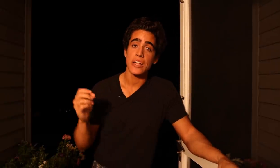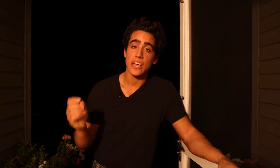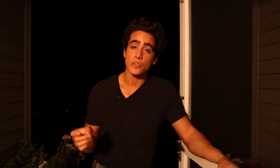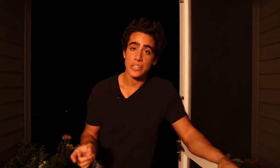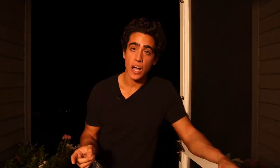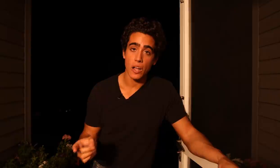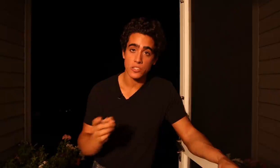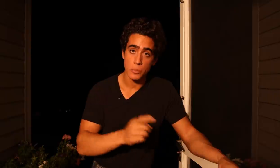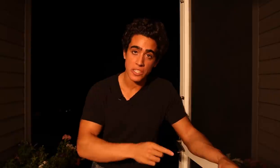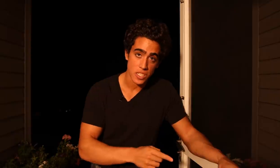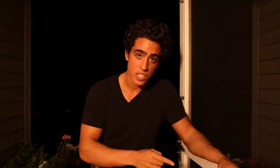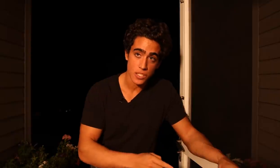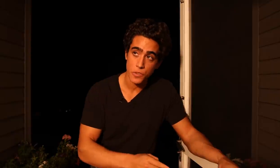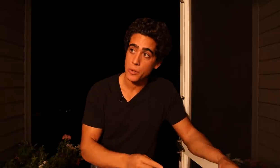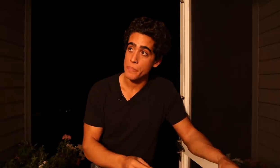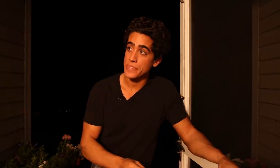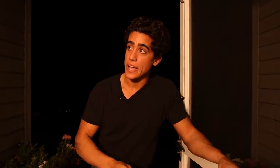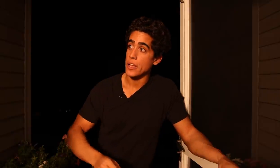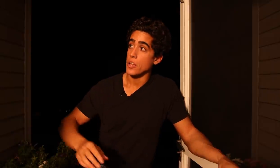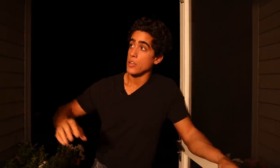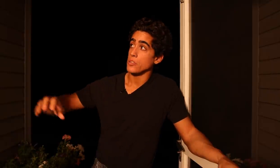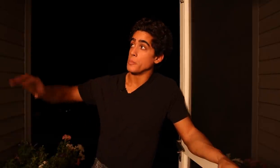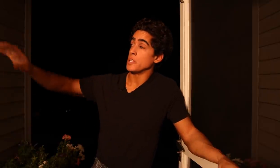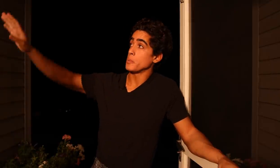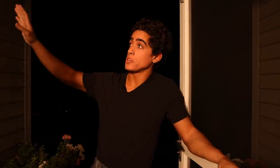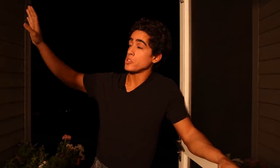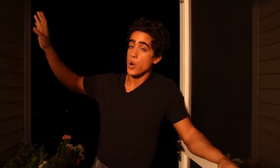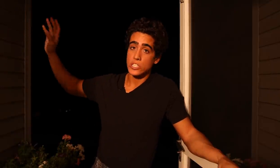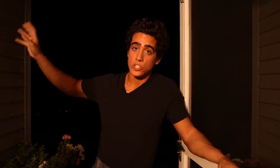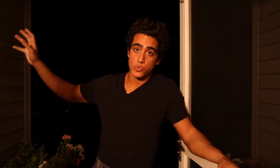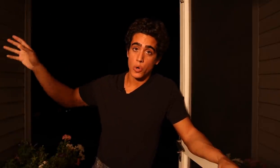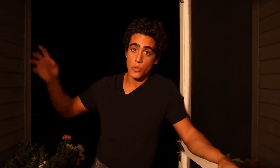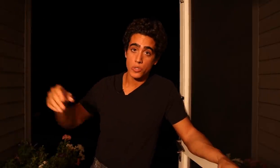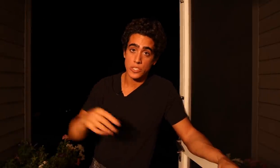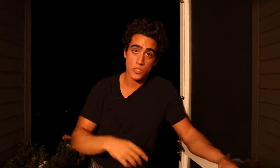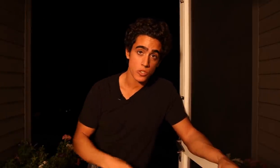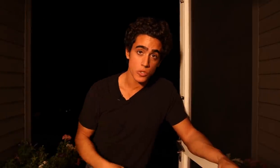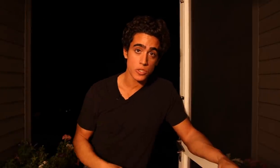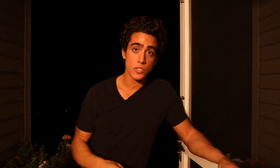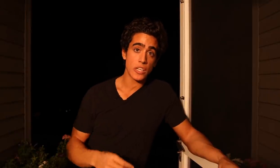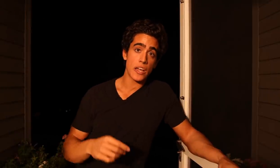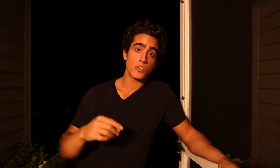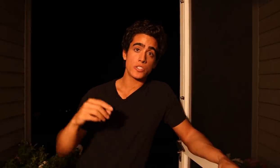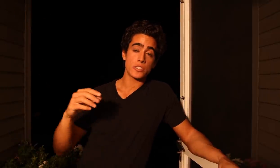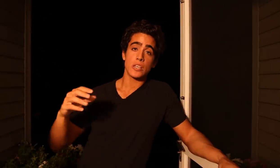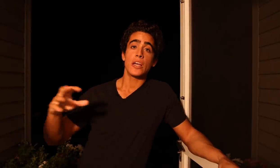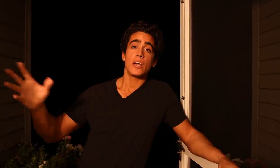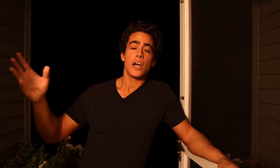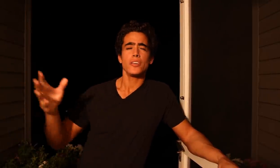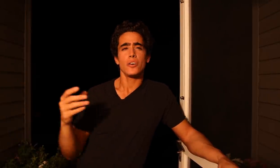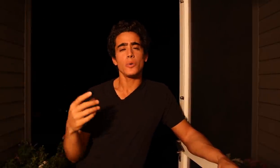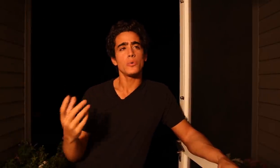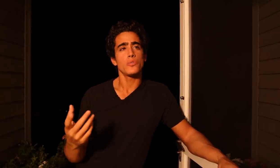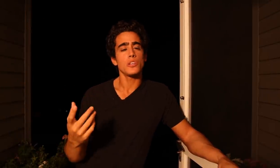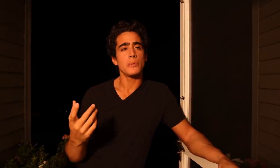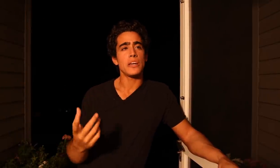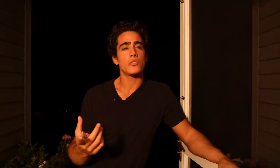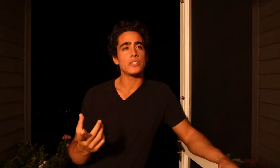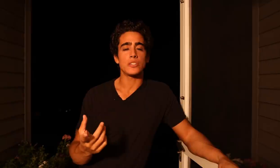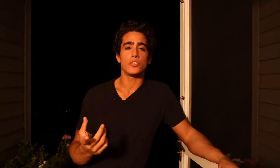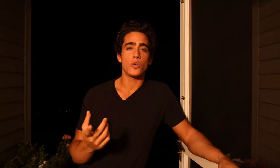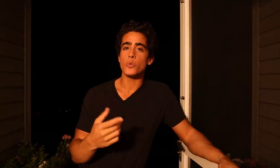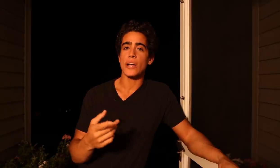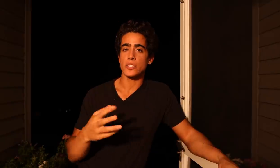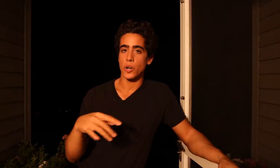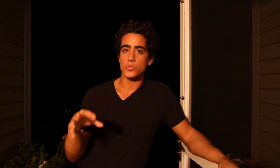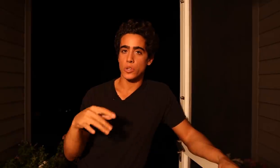person that you need college to be successful, yet the people in charge control those institutions and they're just, you know, it would really be